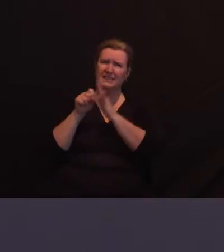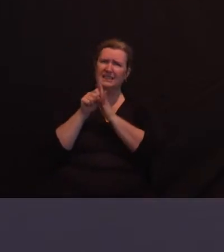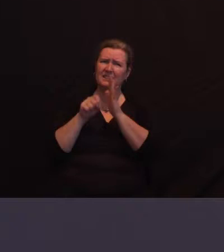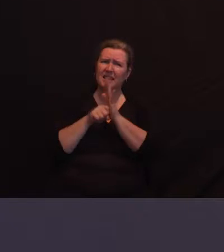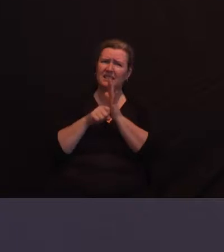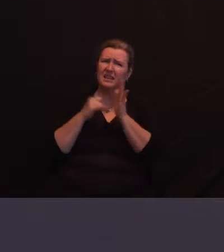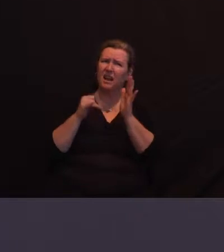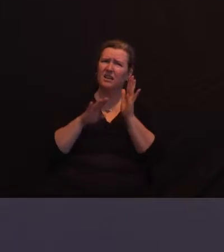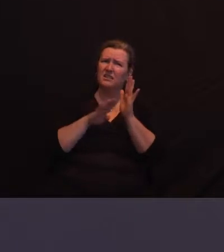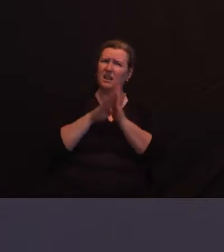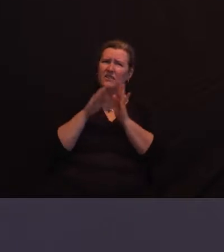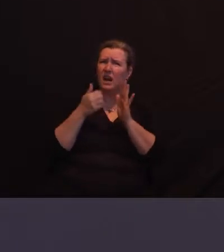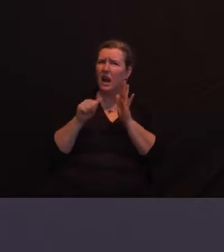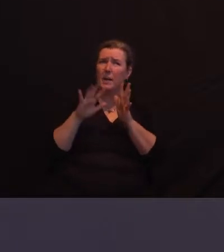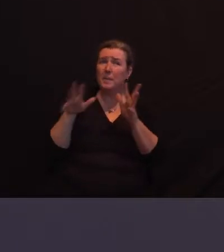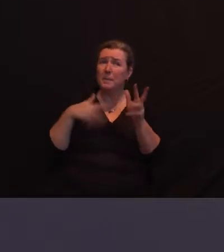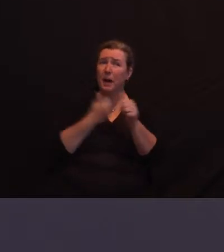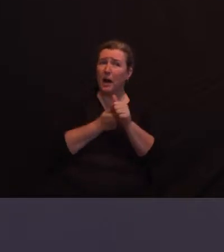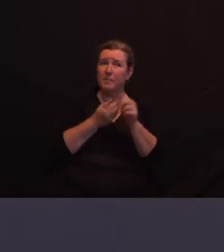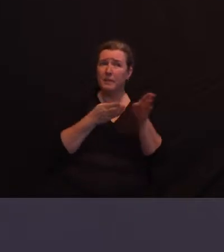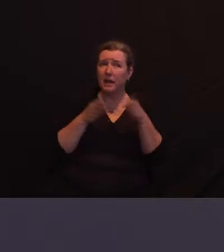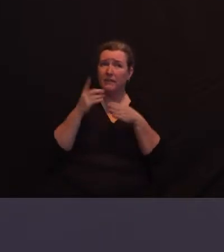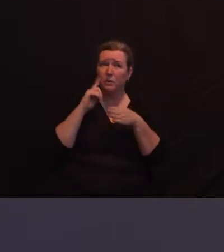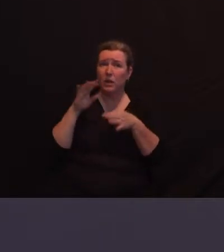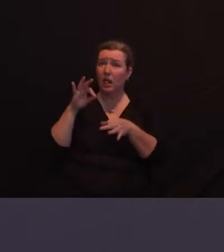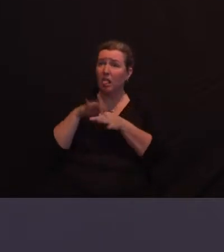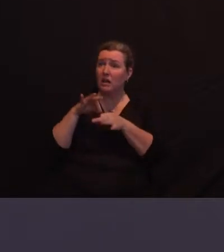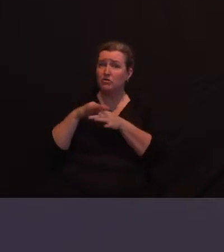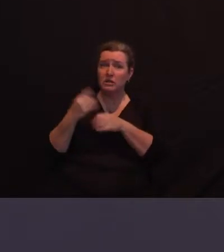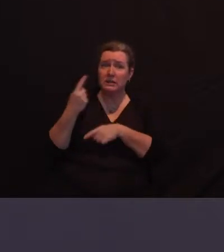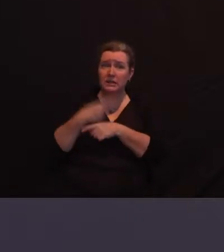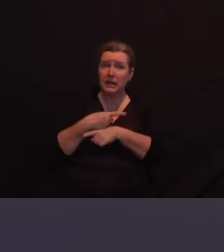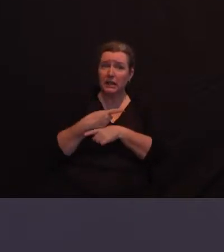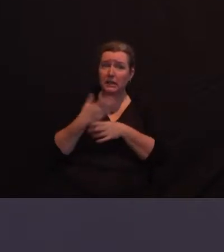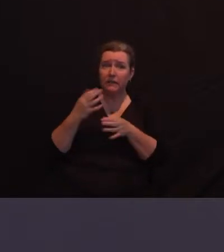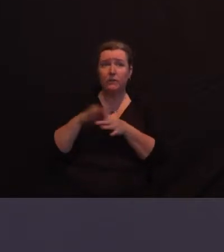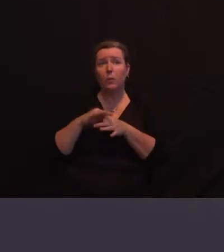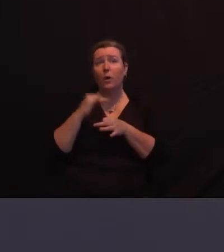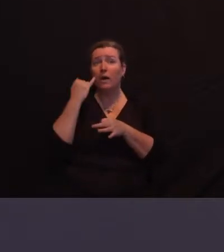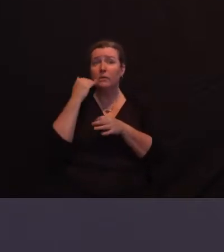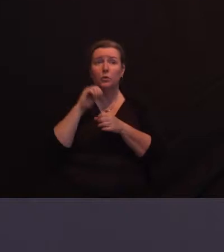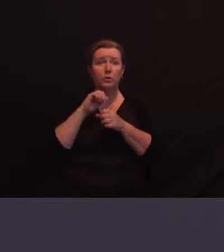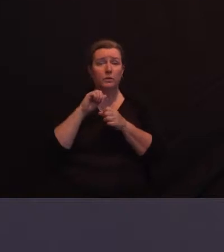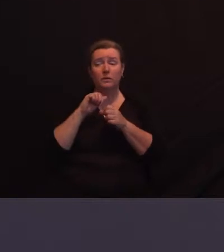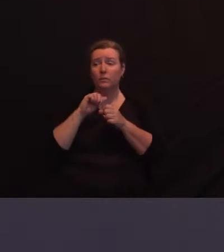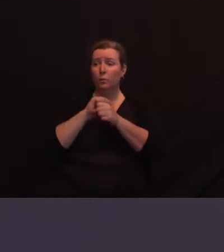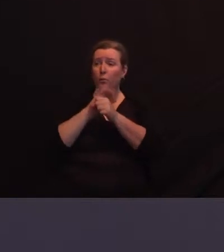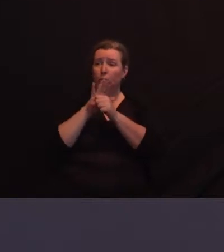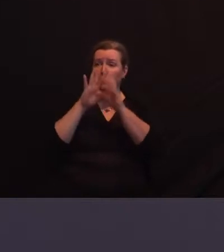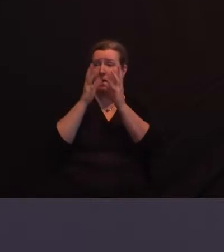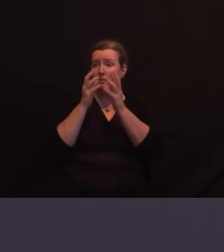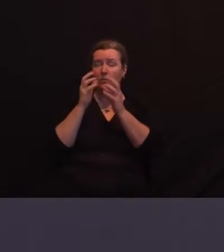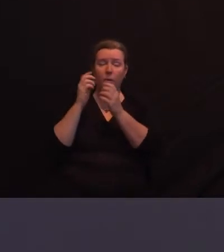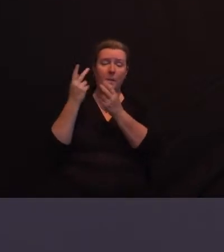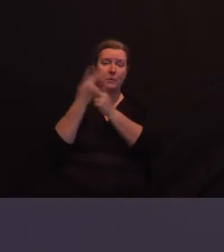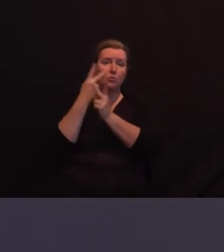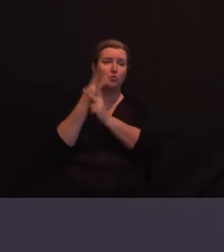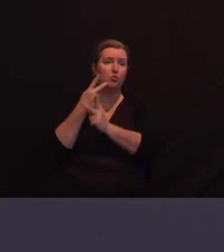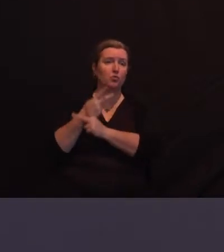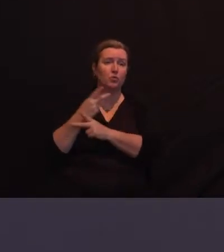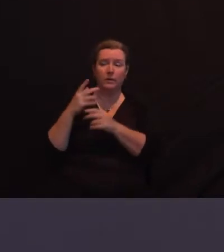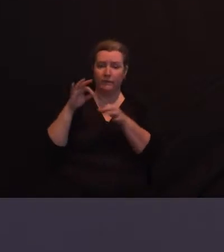kind of backup plan for Election Day and voting if COVID continues to be a factor that might disrupt how it would normally